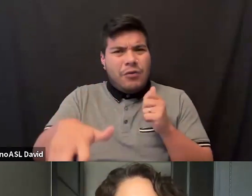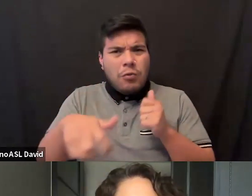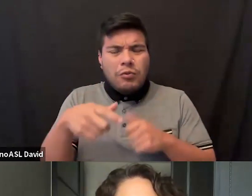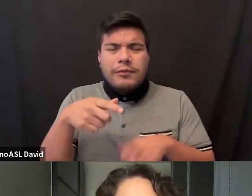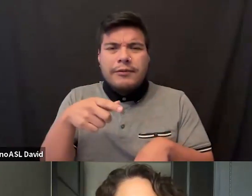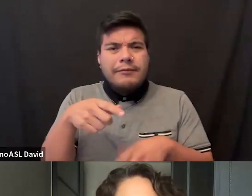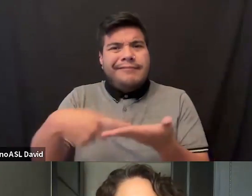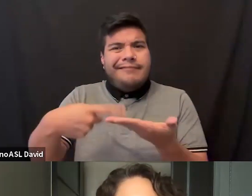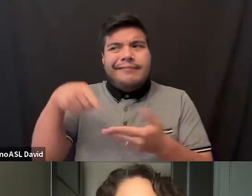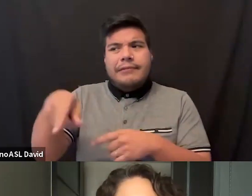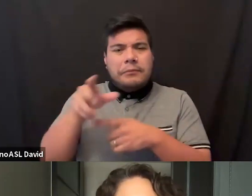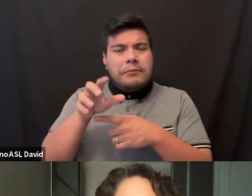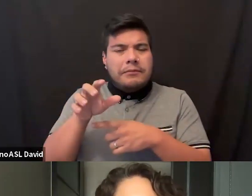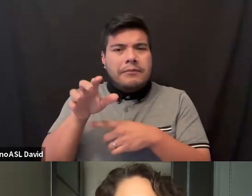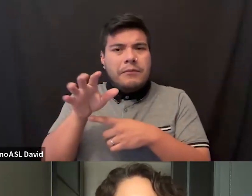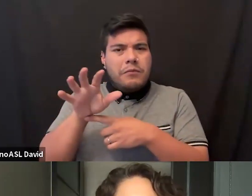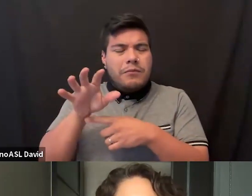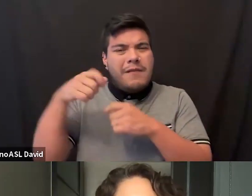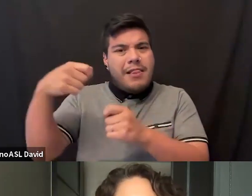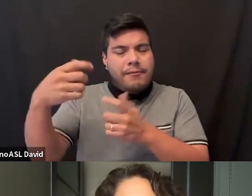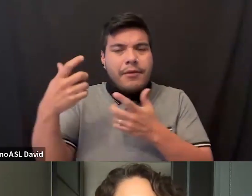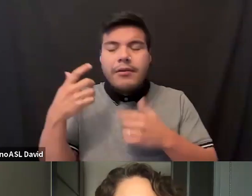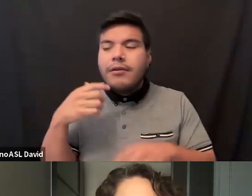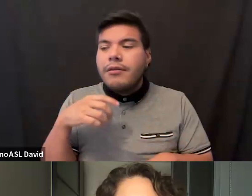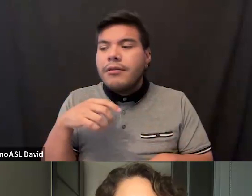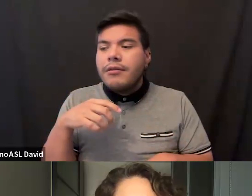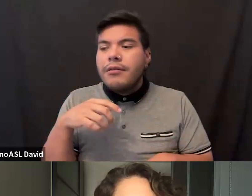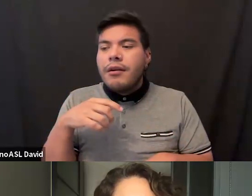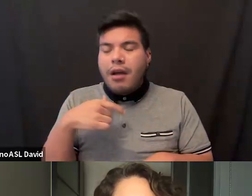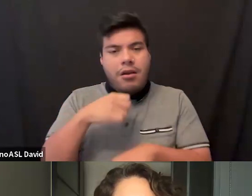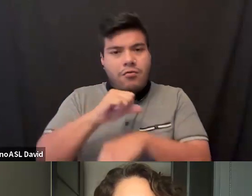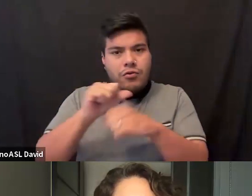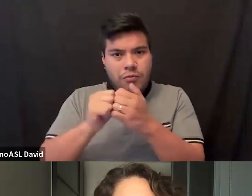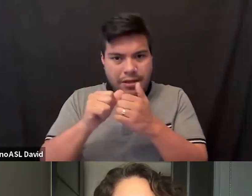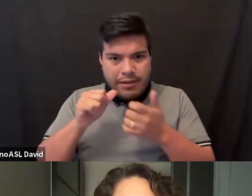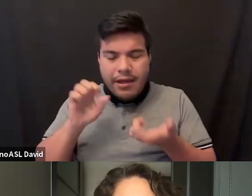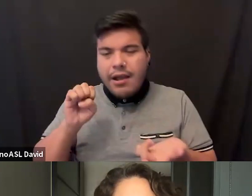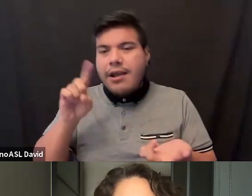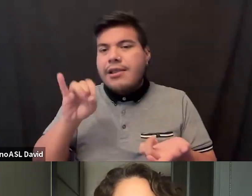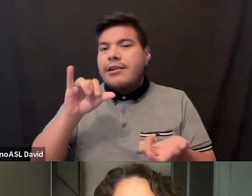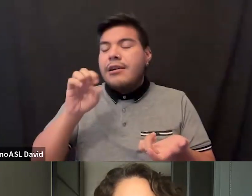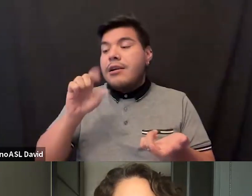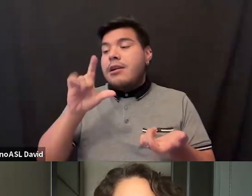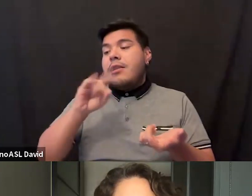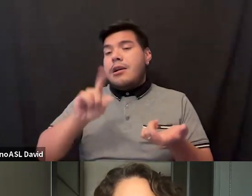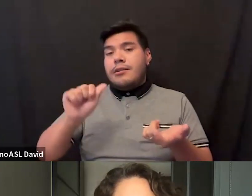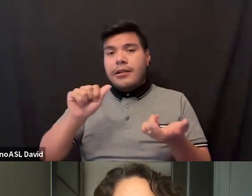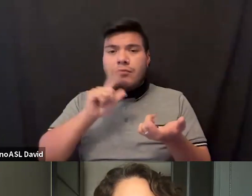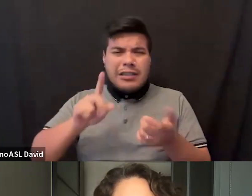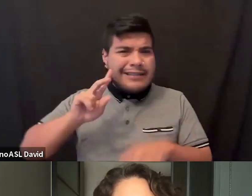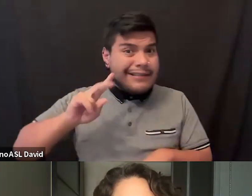know, it's something that very. I work with Eliza. It was our second feature